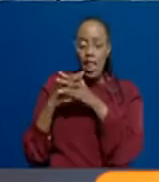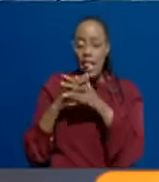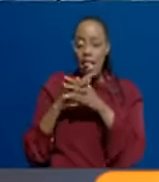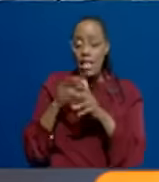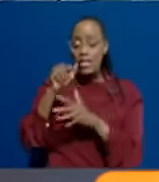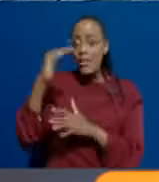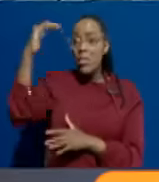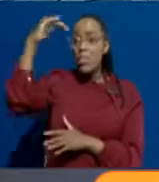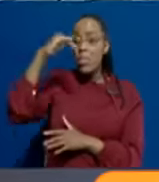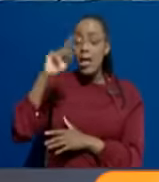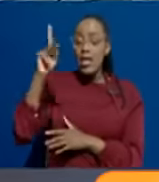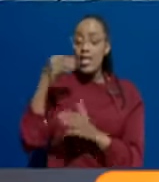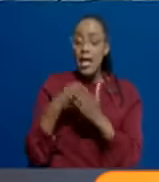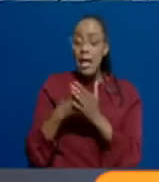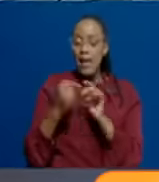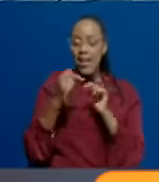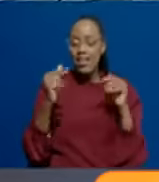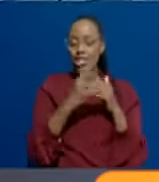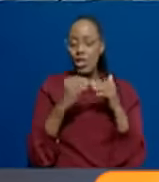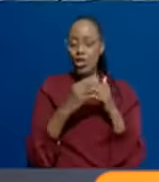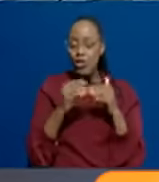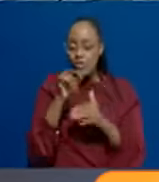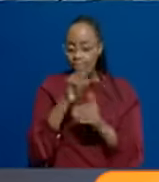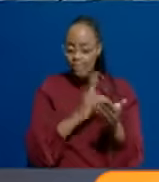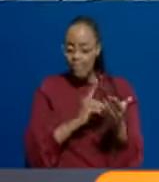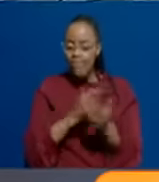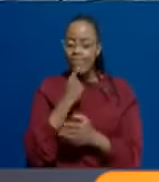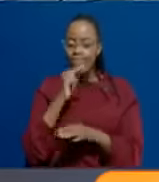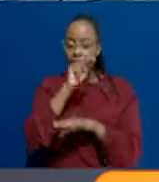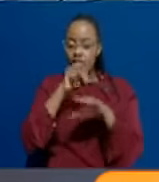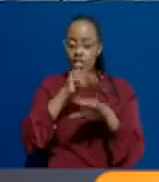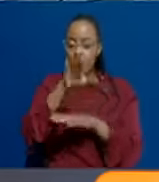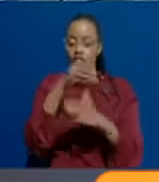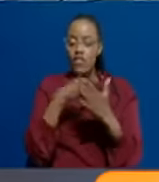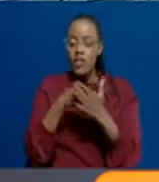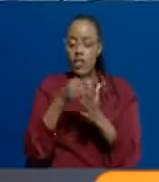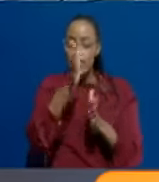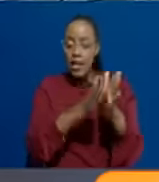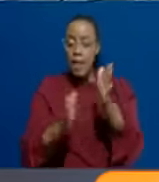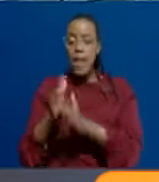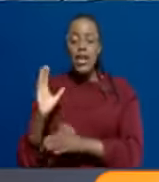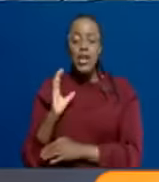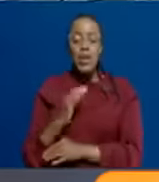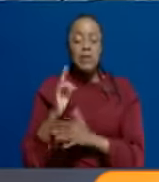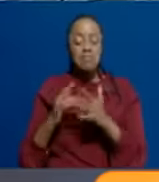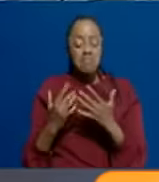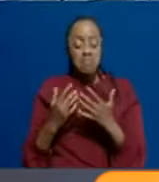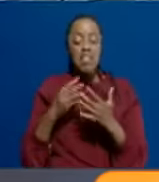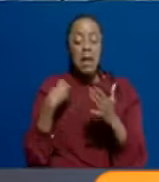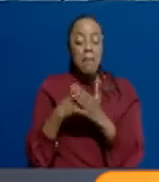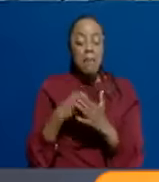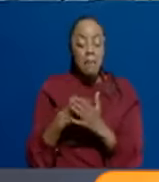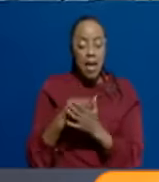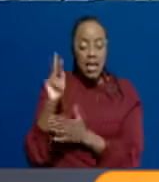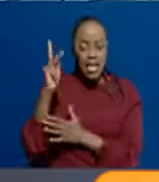the depreciation of the Kenya shilling against the dollar. Dr. Thugge told the National Assembly's Finance and Planning Committee that the Kenyan shilling has for